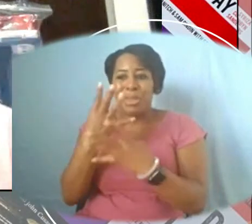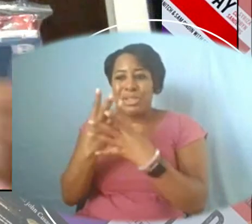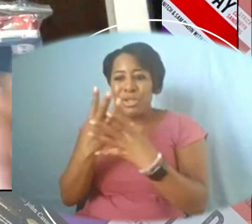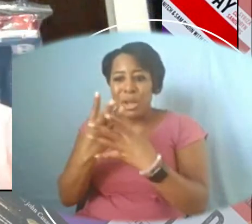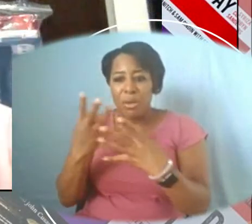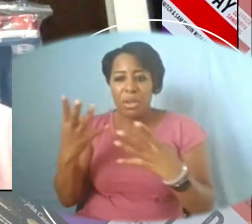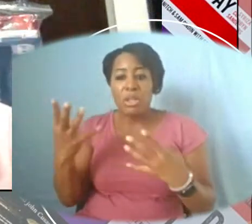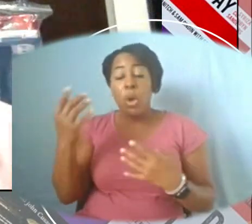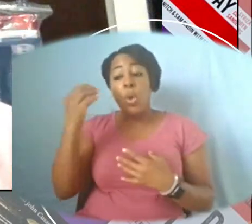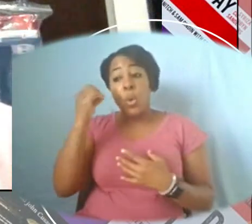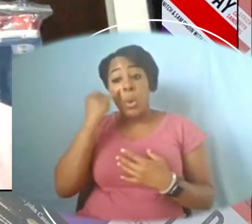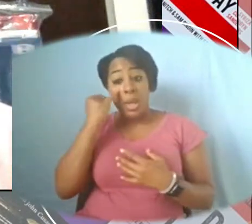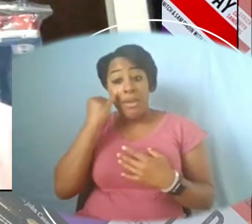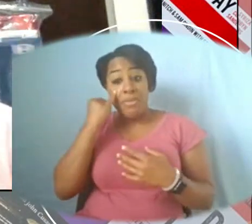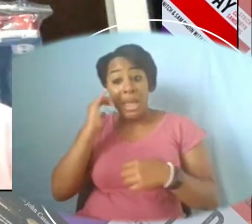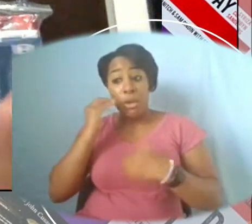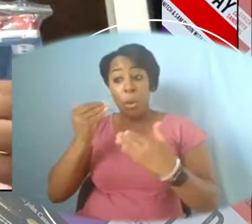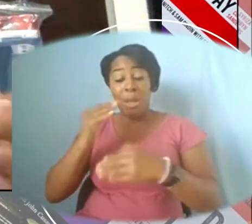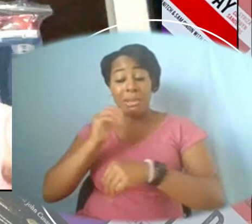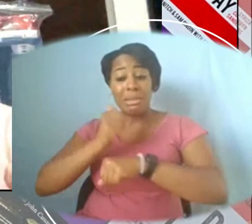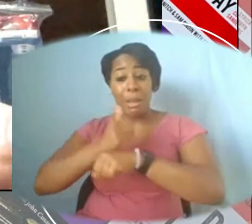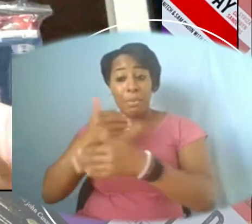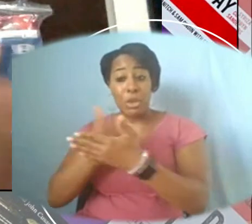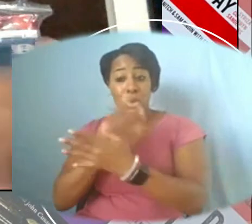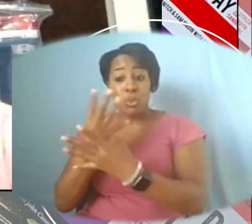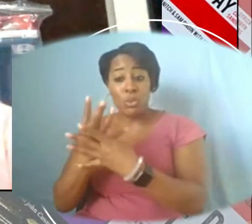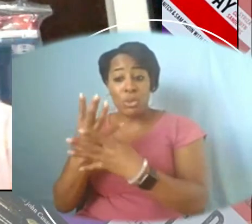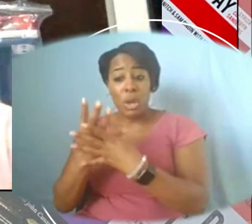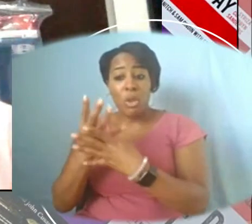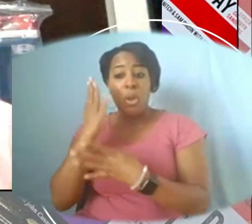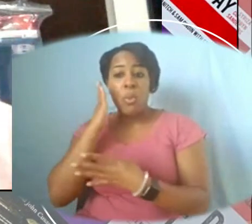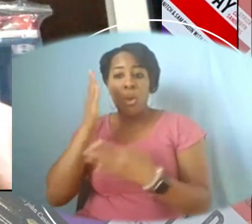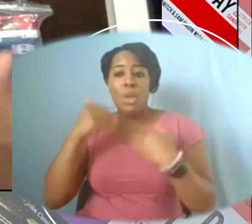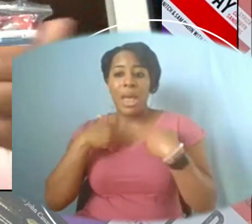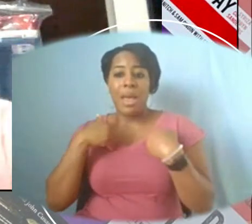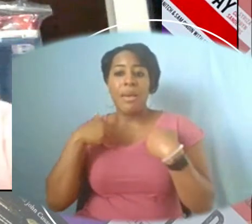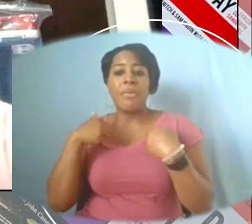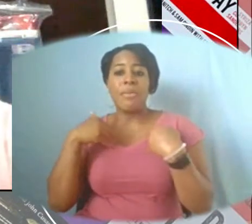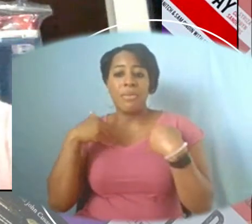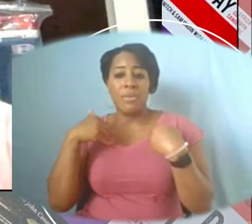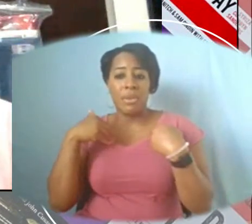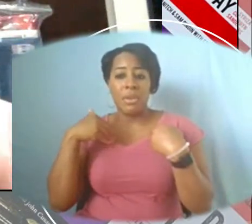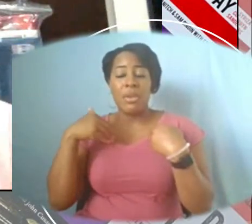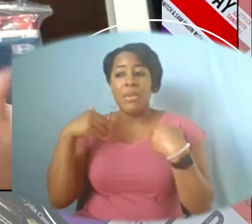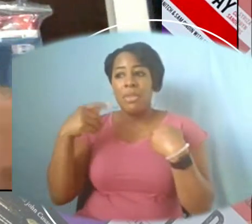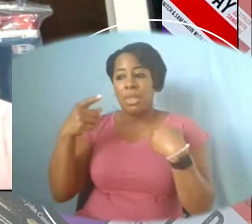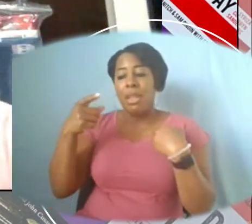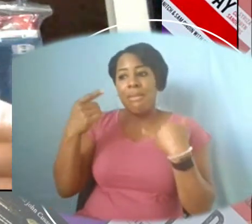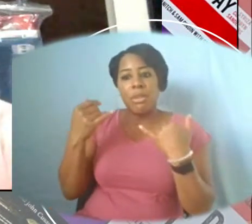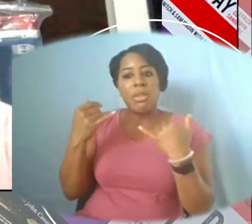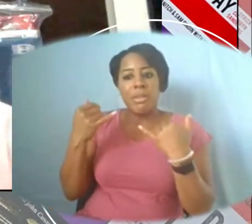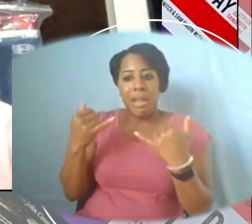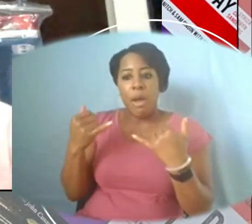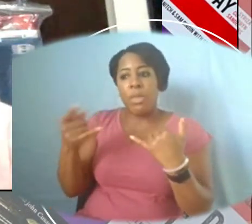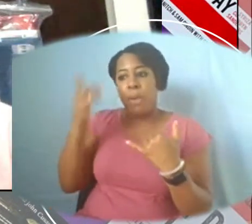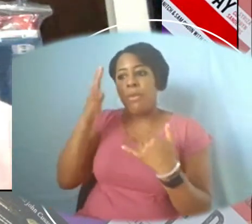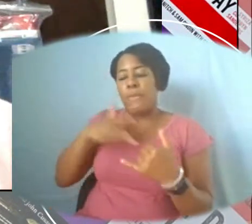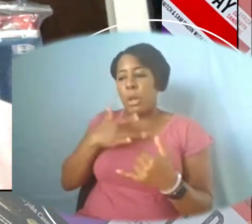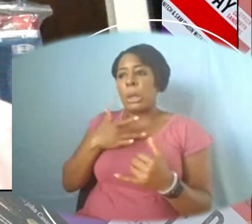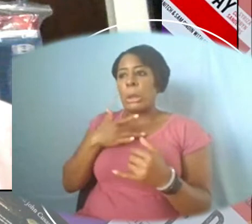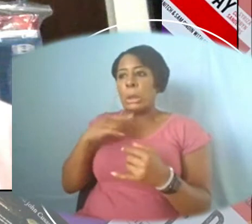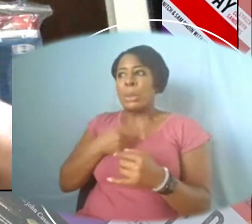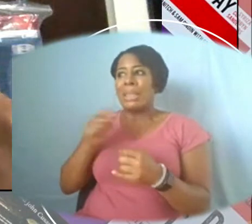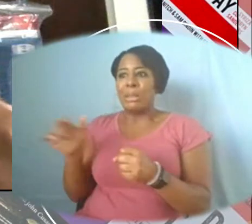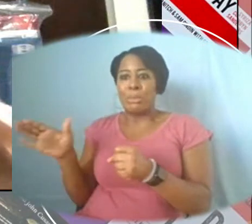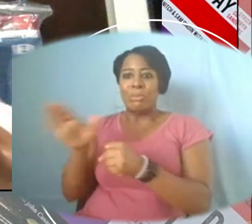this new jail and it goes forward, is the fact that then there will be a full court press to not only fill the jail, but to continue criminalizing people.